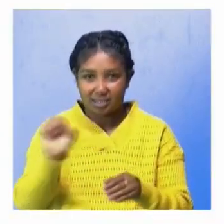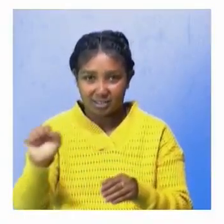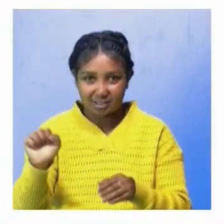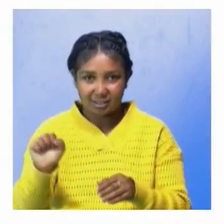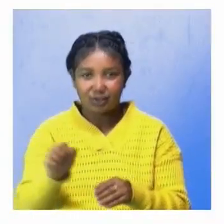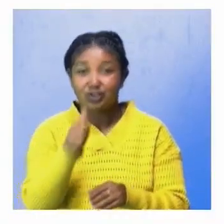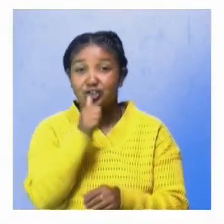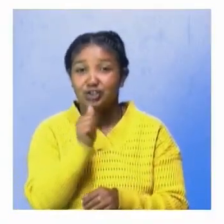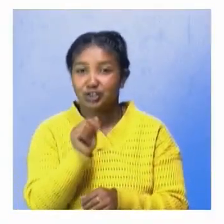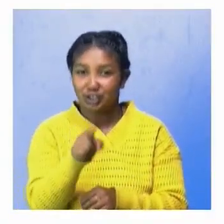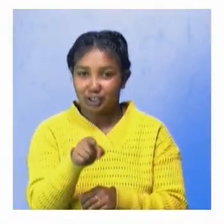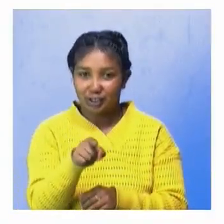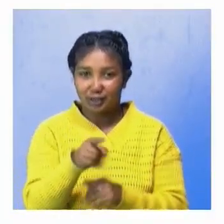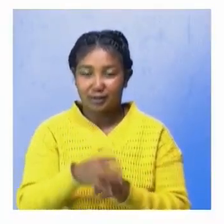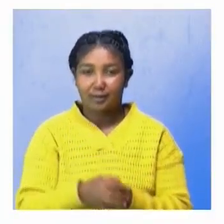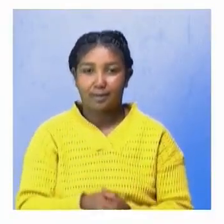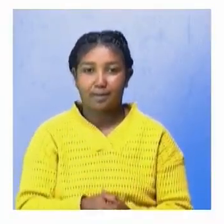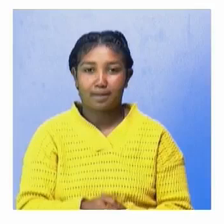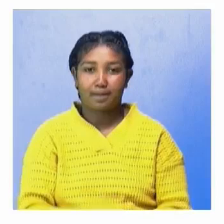she